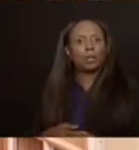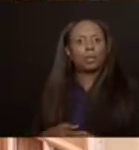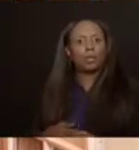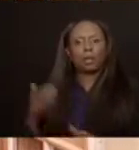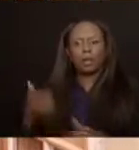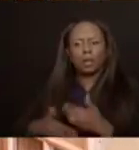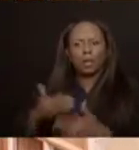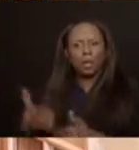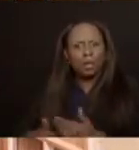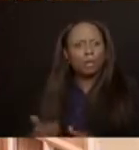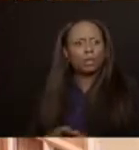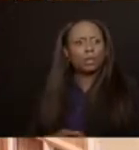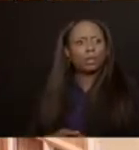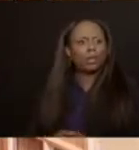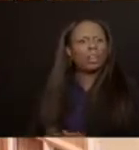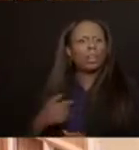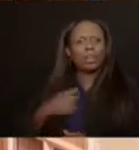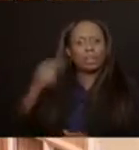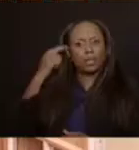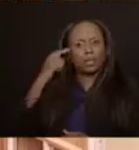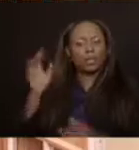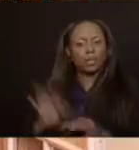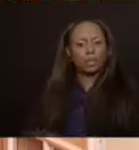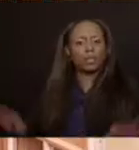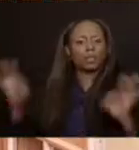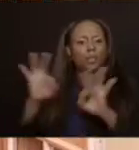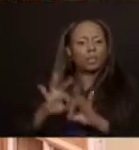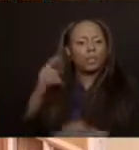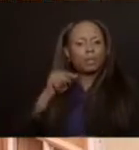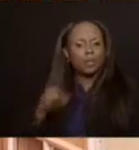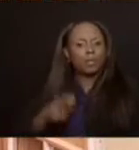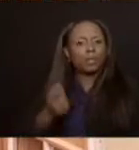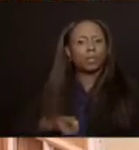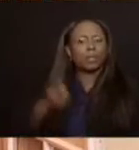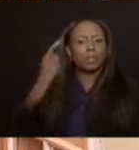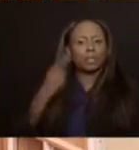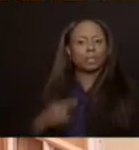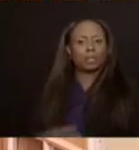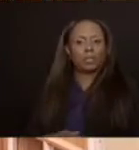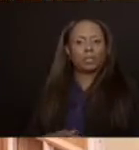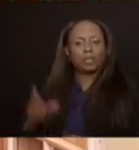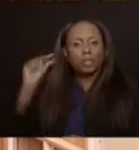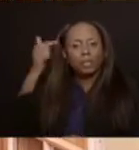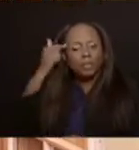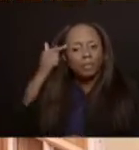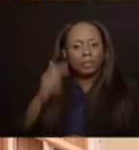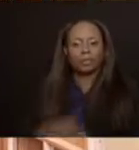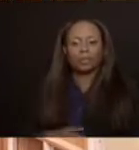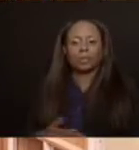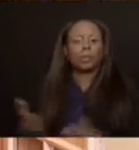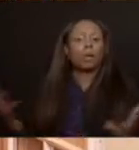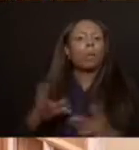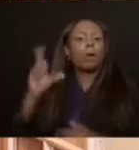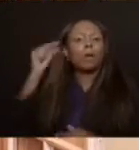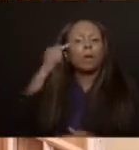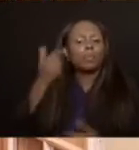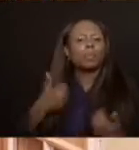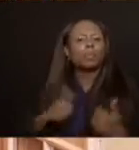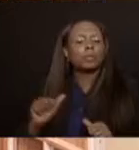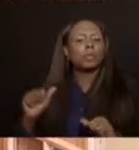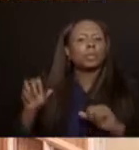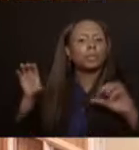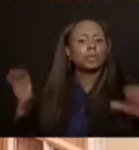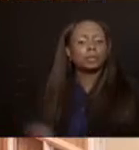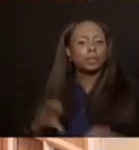weeks, but I felt that it was important for you all to understand where the government is going and where the government is trying to take the country